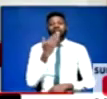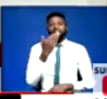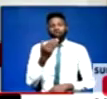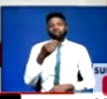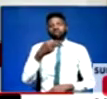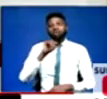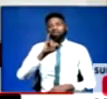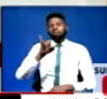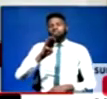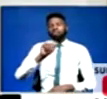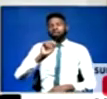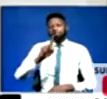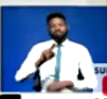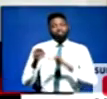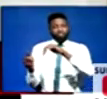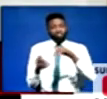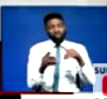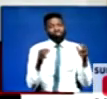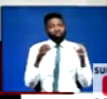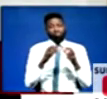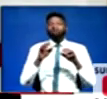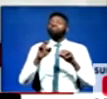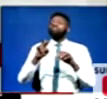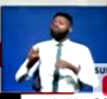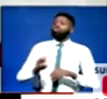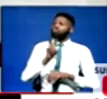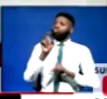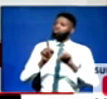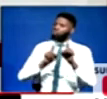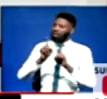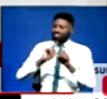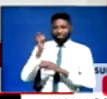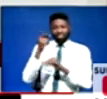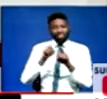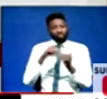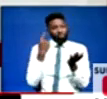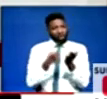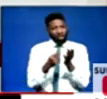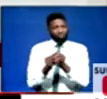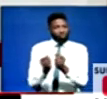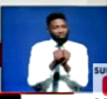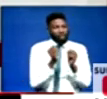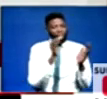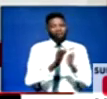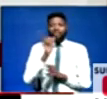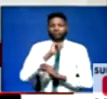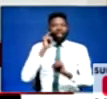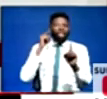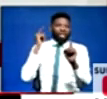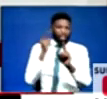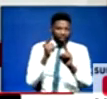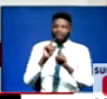story. Now, tourism stakeholders drawn from Kenya and Uganda have mooted a plan to market tourism products in both